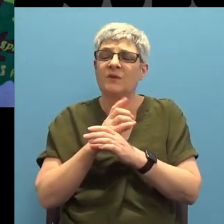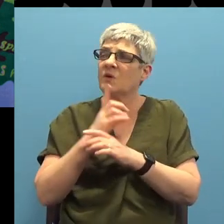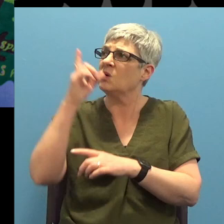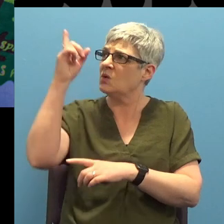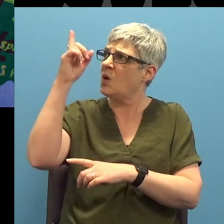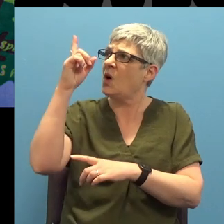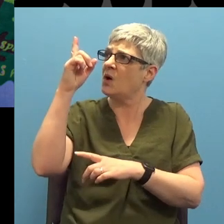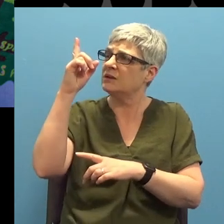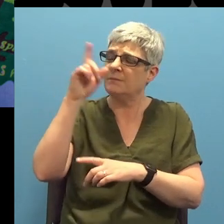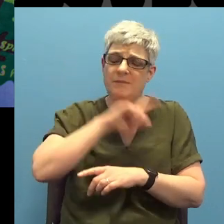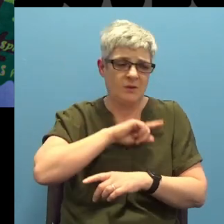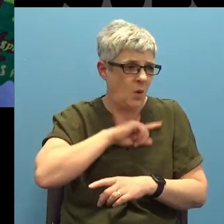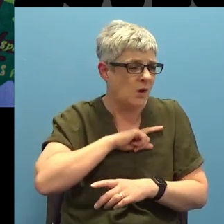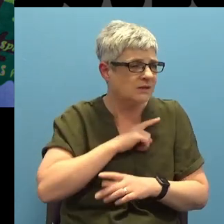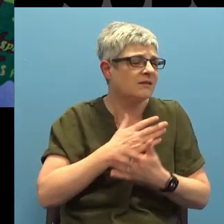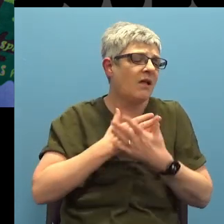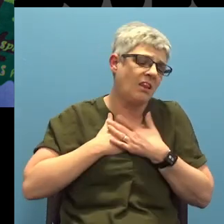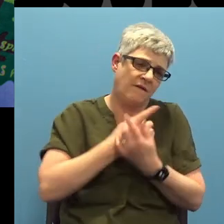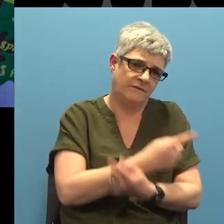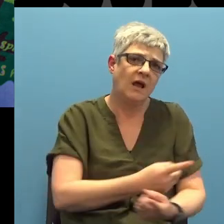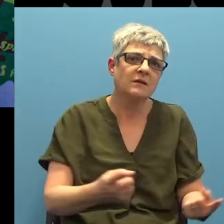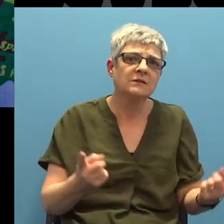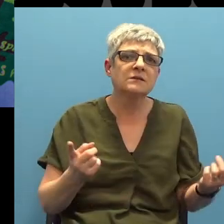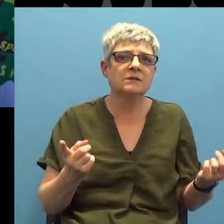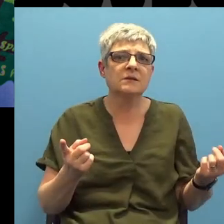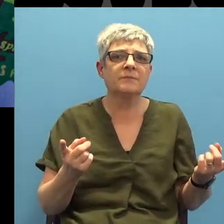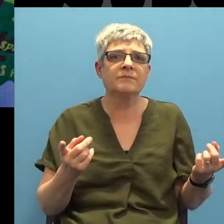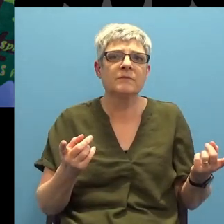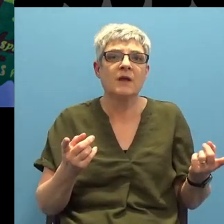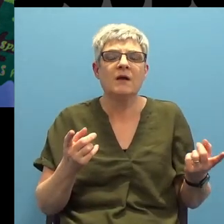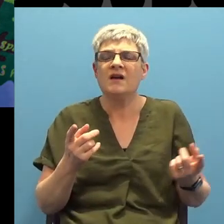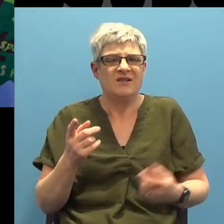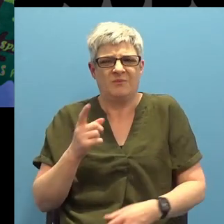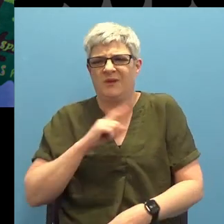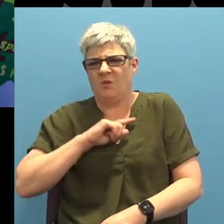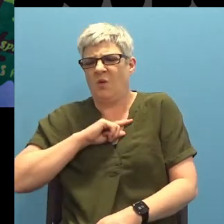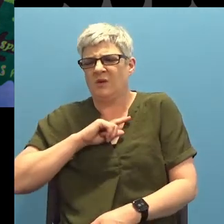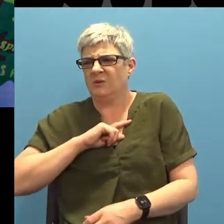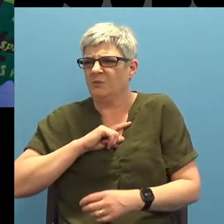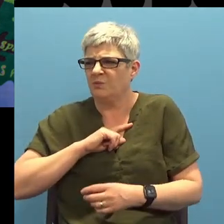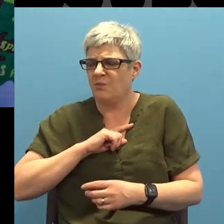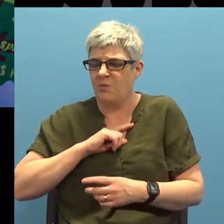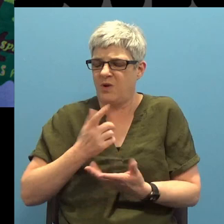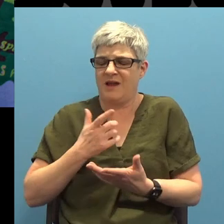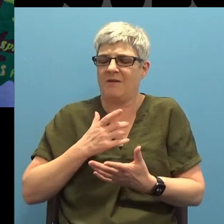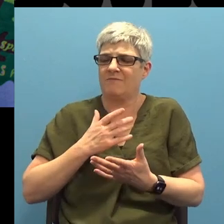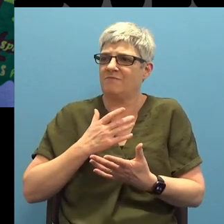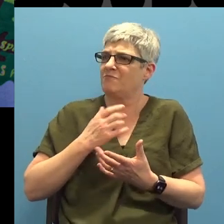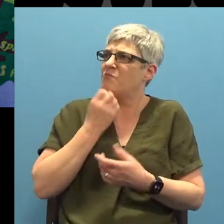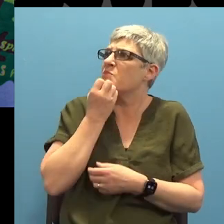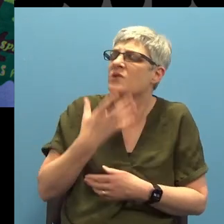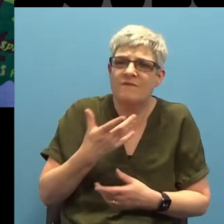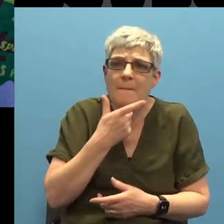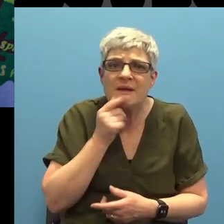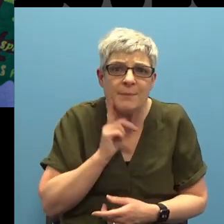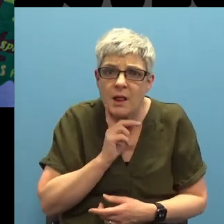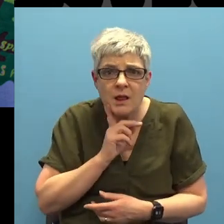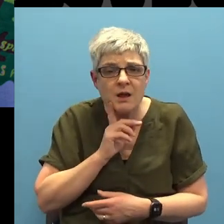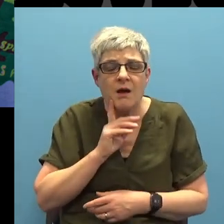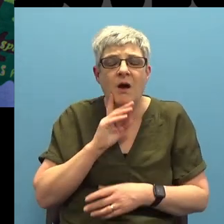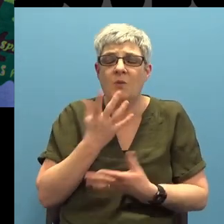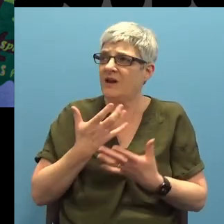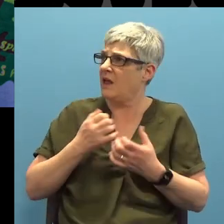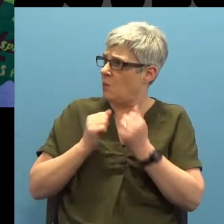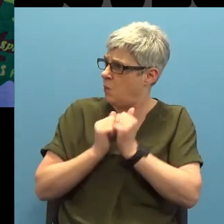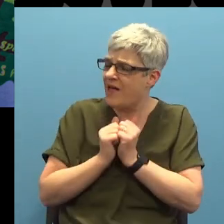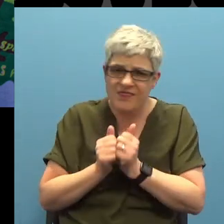God who did that because he loved us. Not because we were incredibly lovely, not because we made